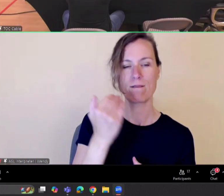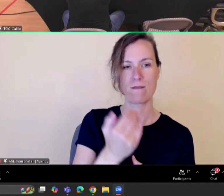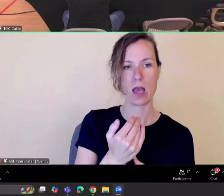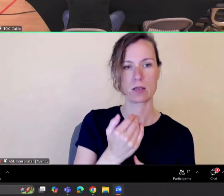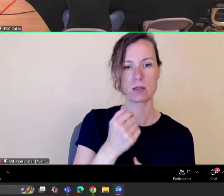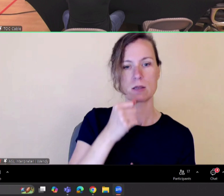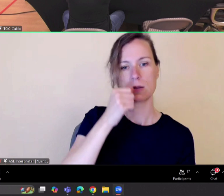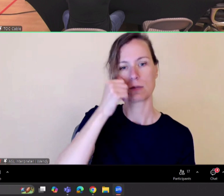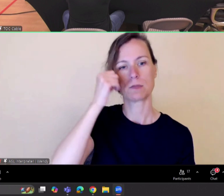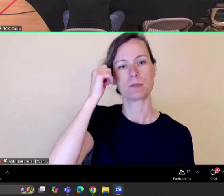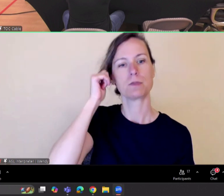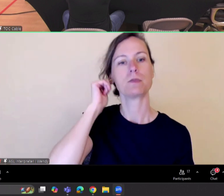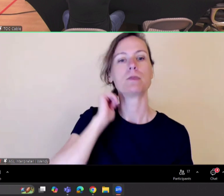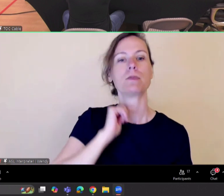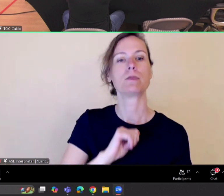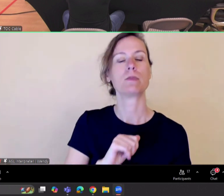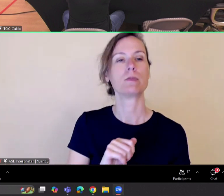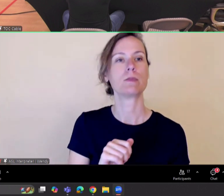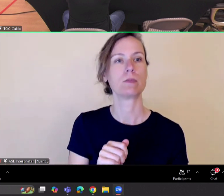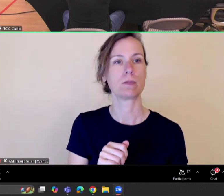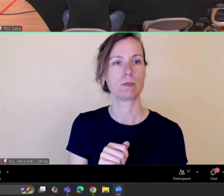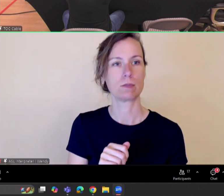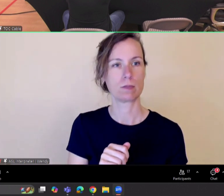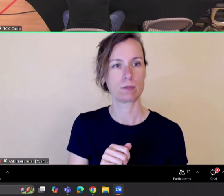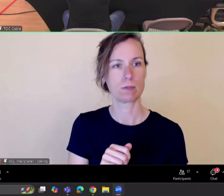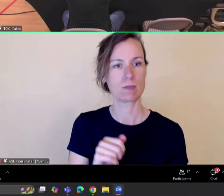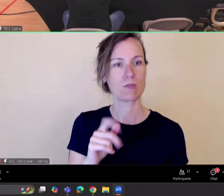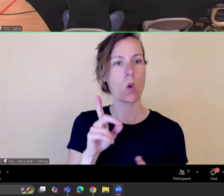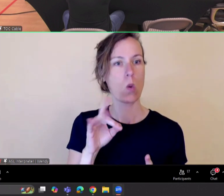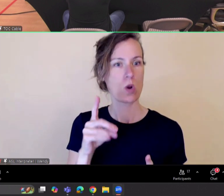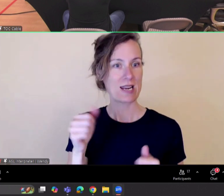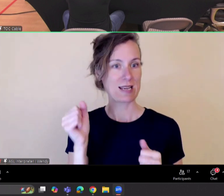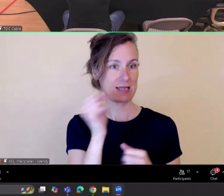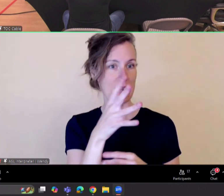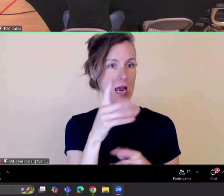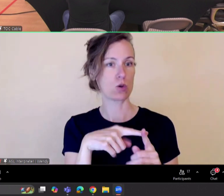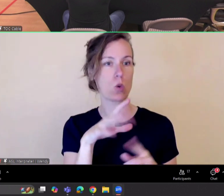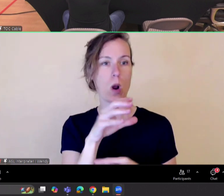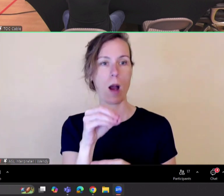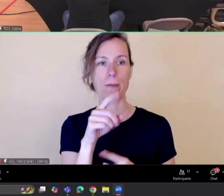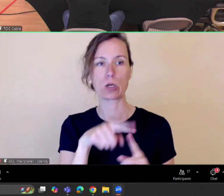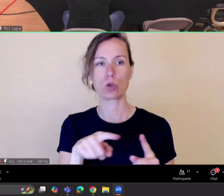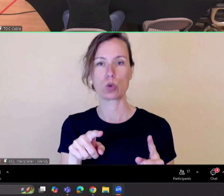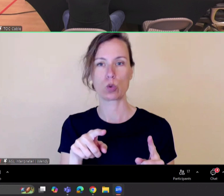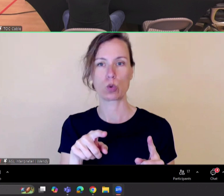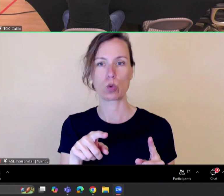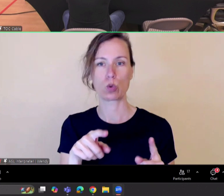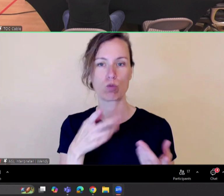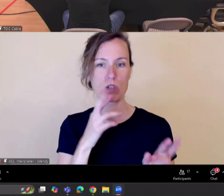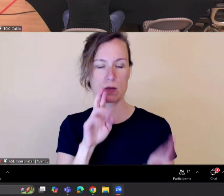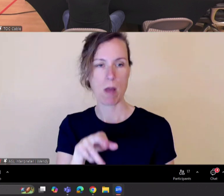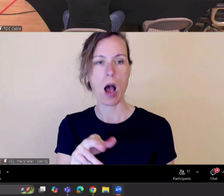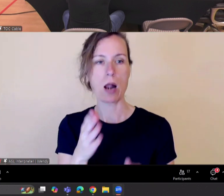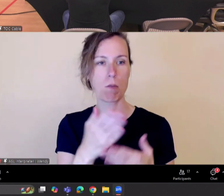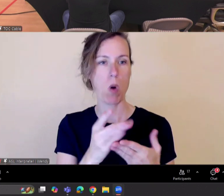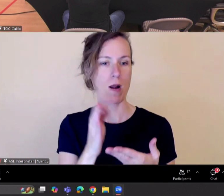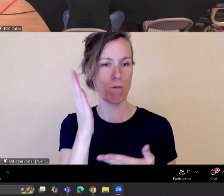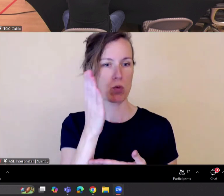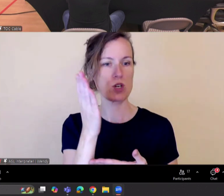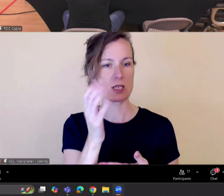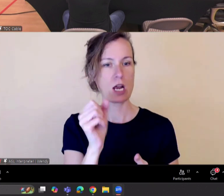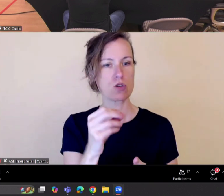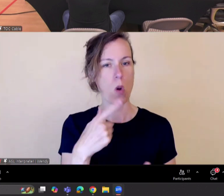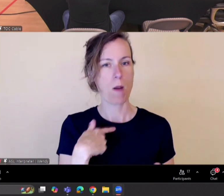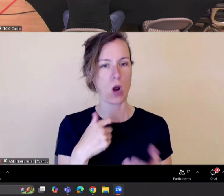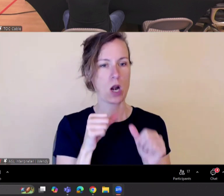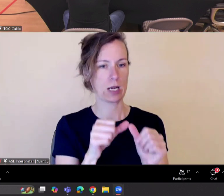so that they could address them as part of the presentation. So I'm just going to run through the last 2. I certainly appreciate that, Councilmember.